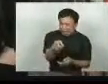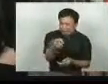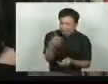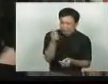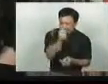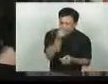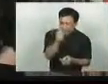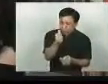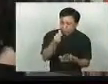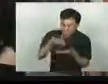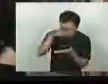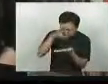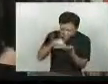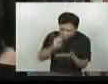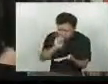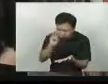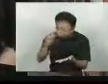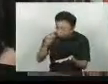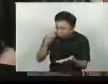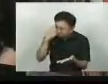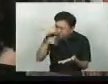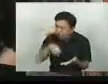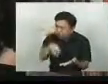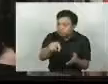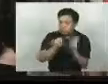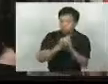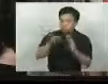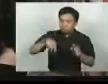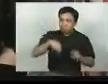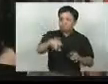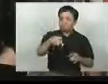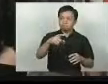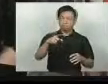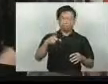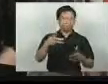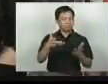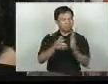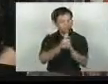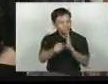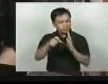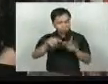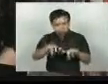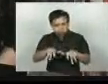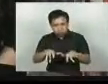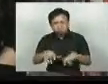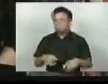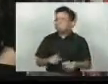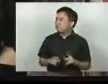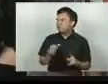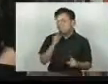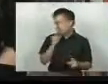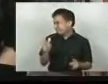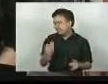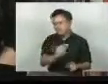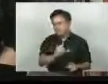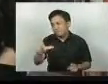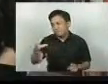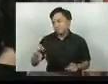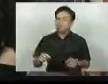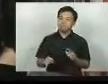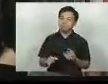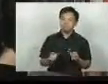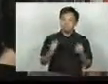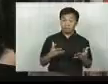by himself unless he's very computer literate. And a lot of the people I know only know how to surf, click and